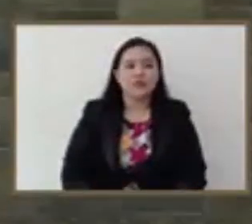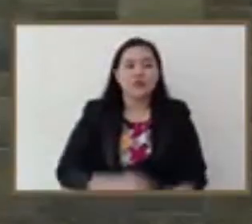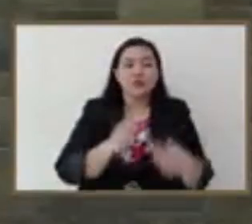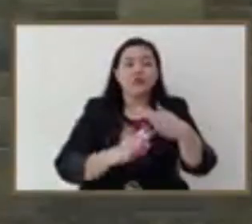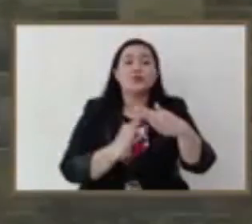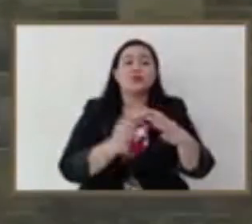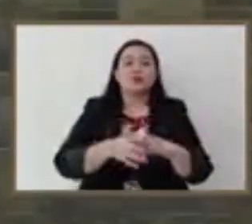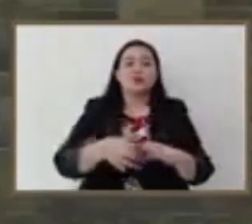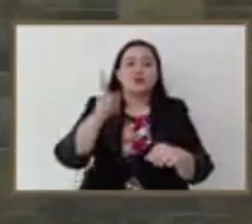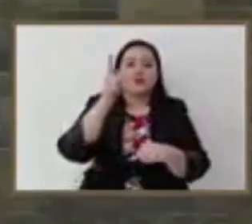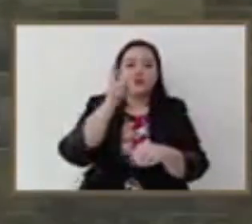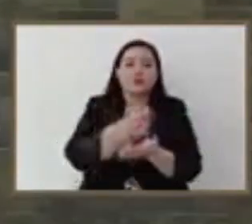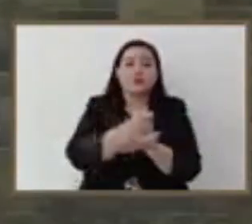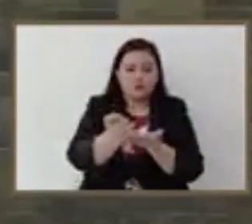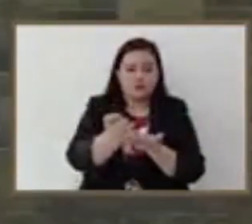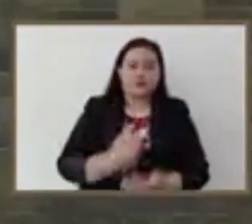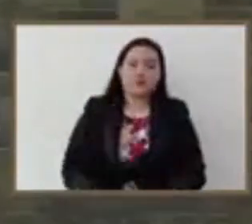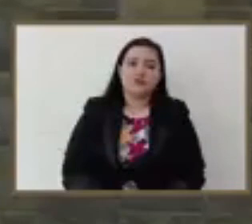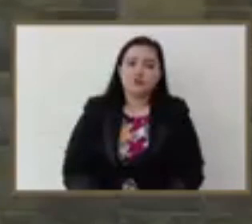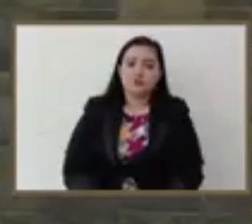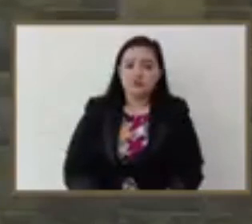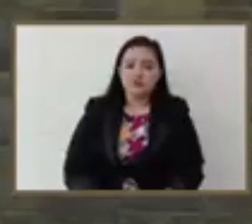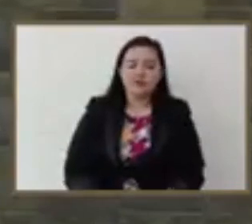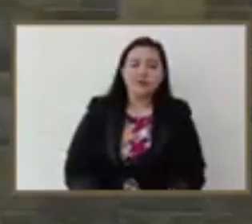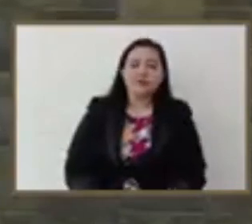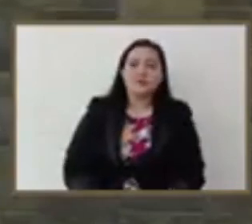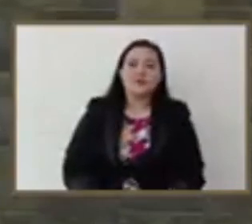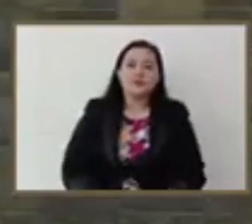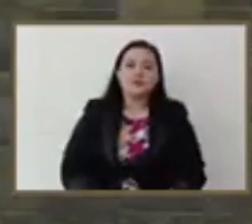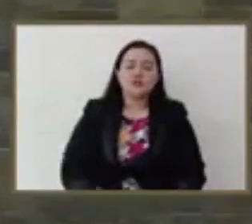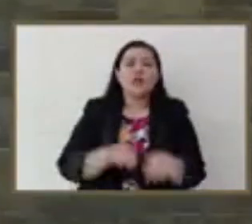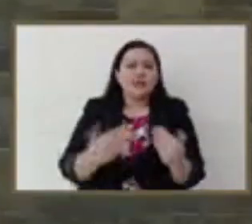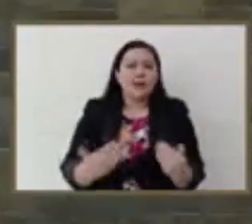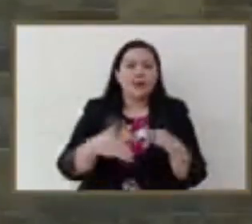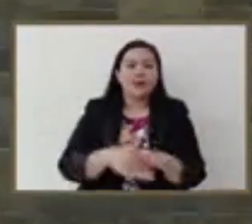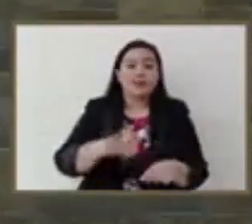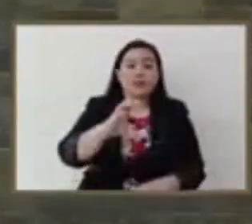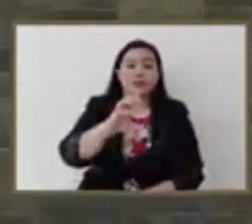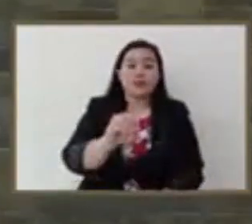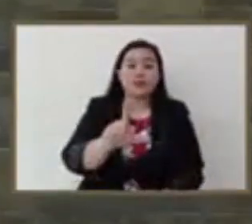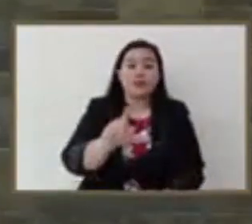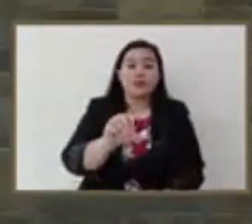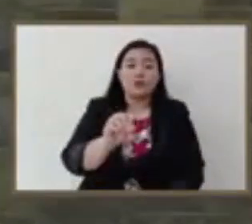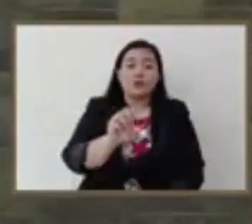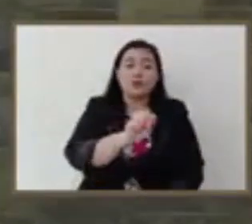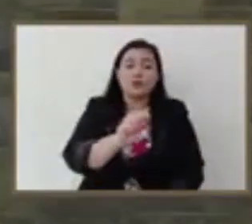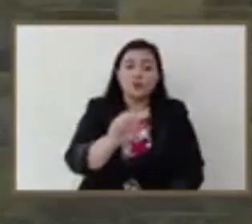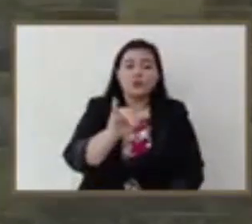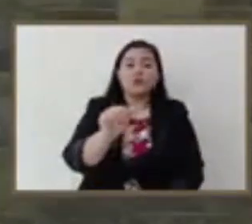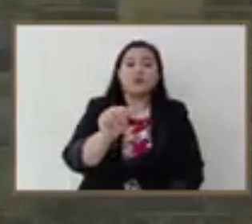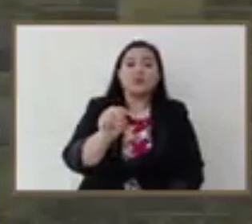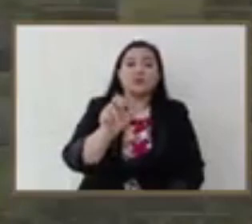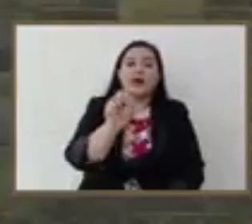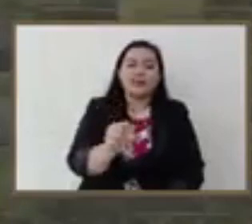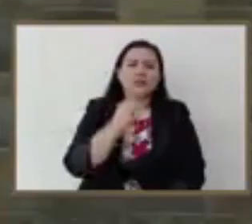the pillar and the ground of the truth, then here in Colossae, sinabi niya, na let the word of